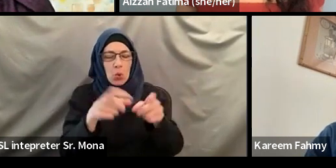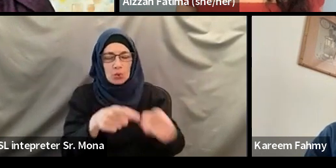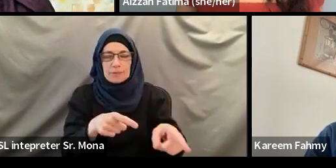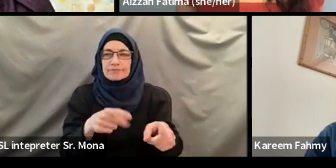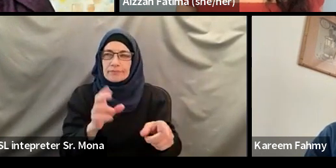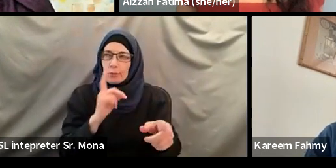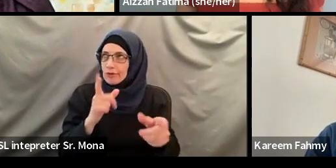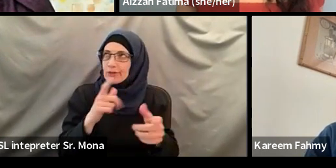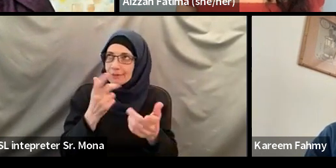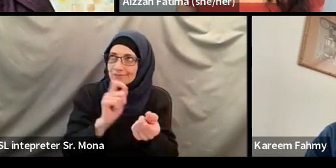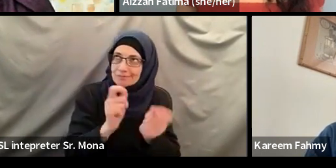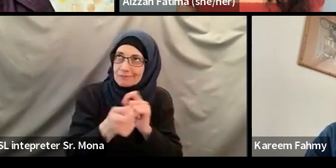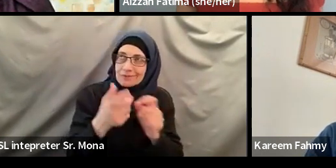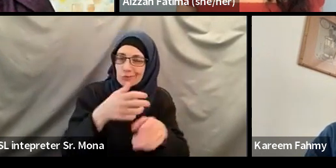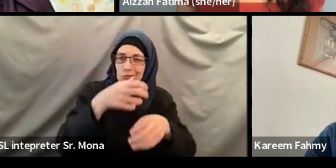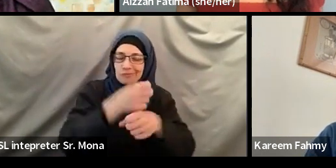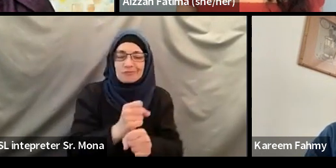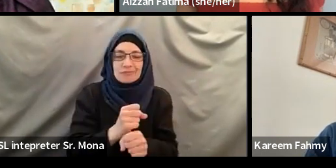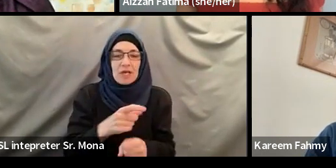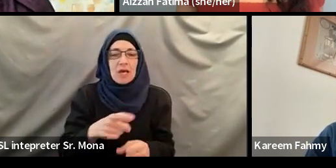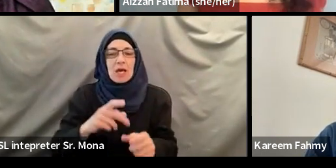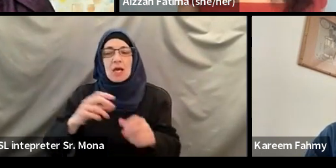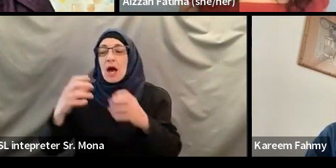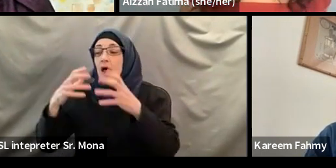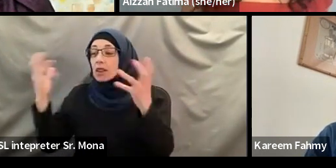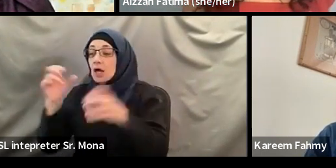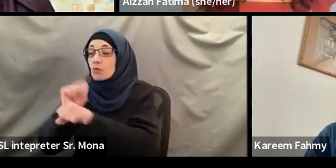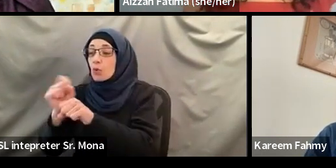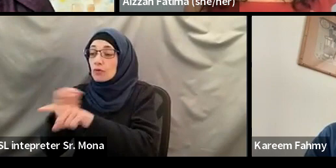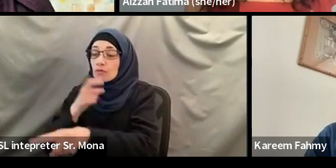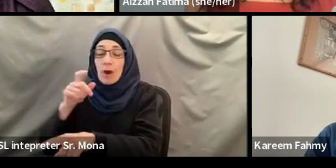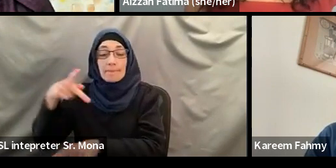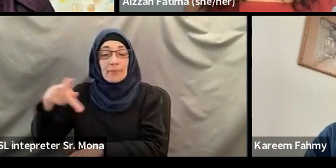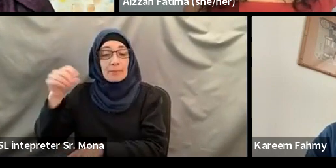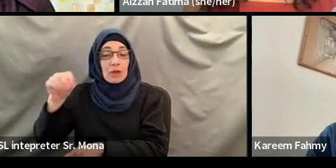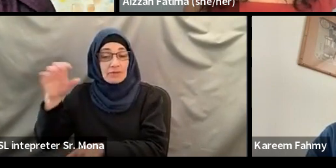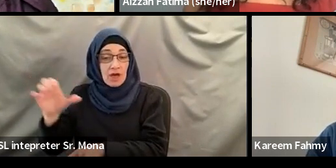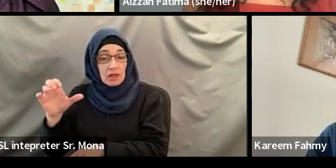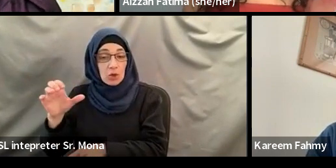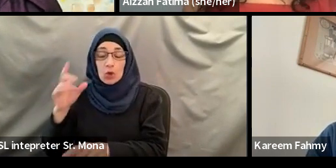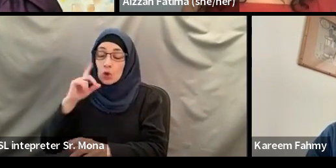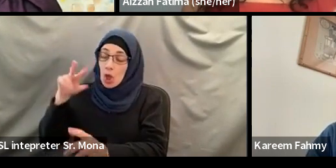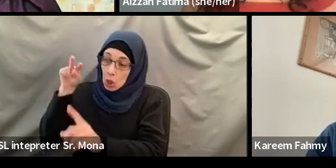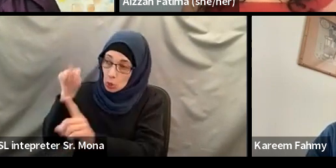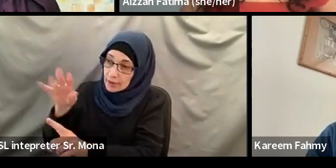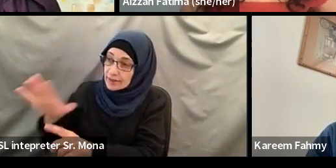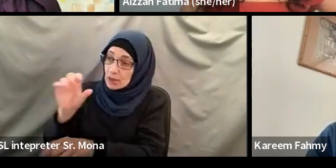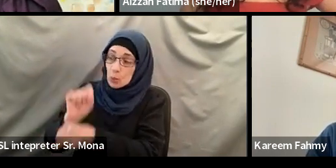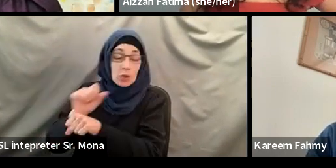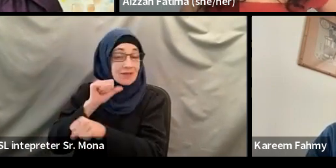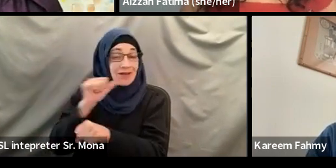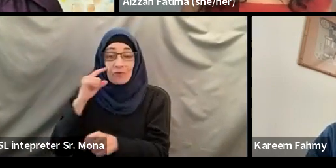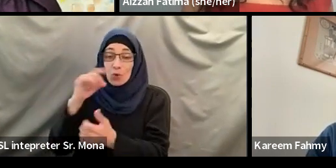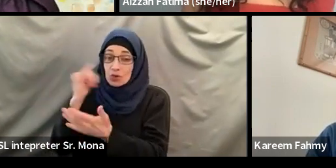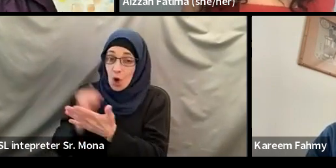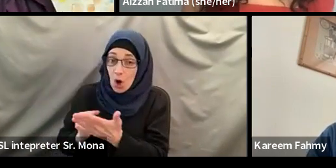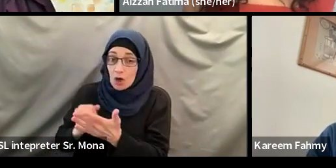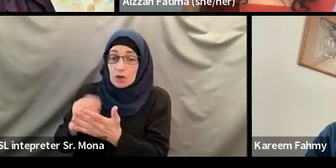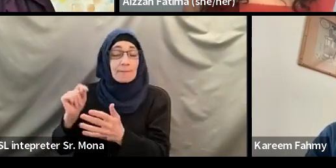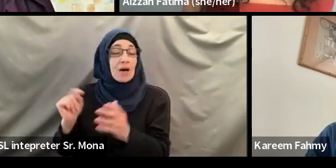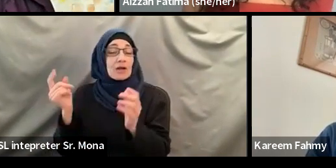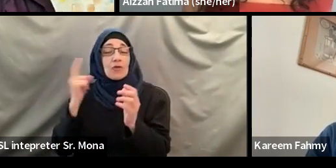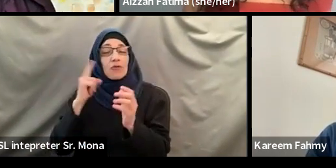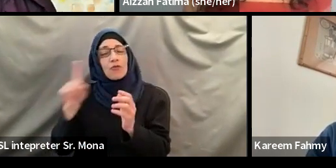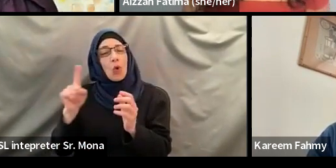much work from people of color is looked at not for the art, but just for the like ethnicity of it, like